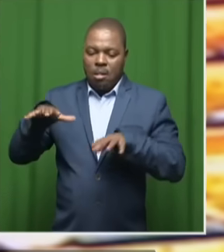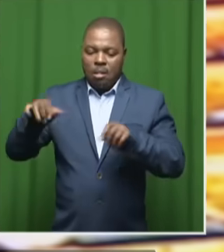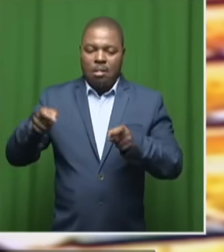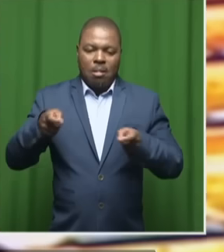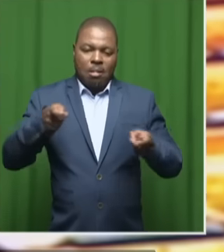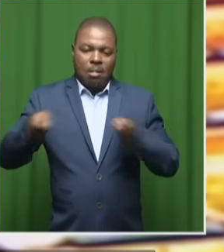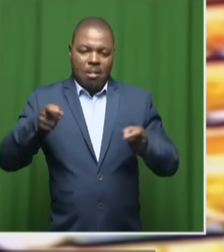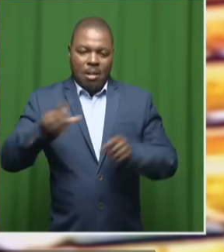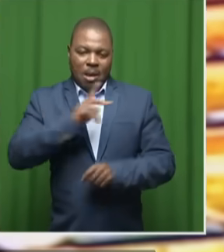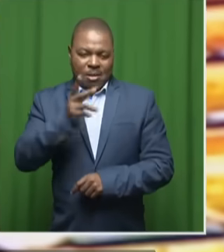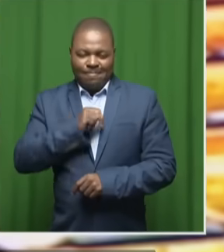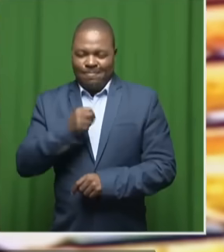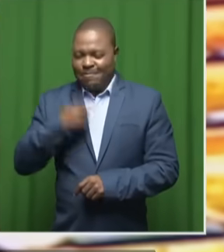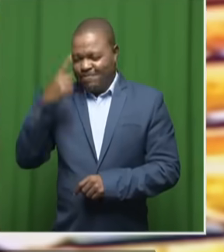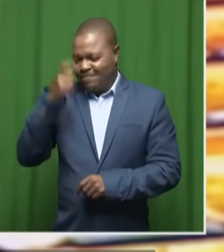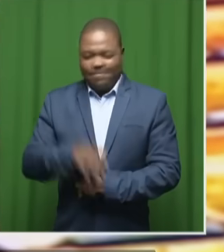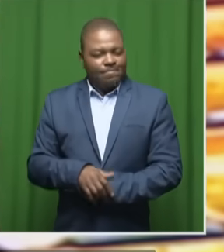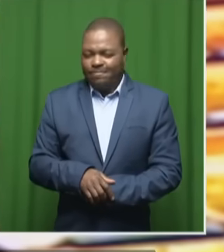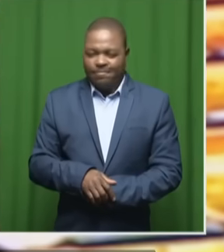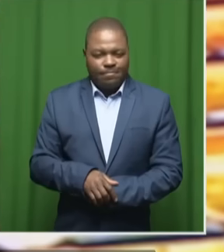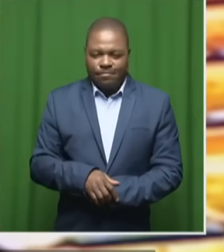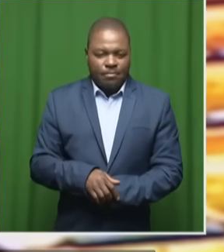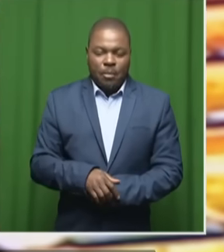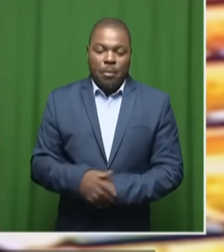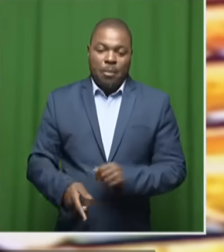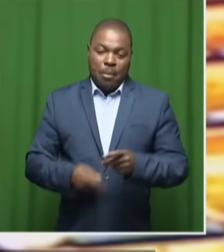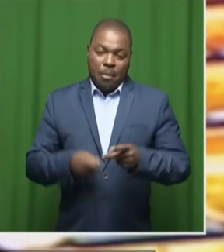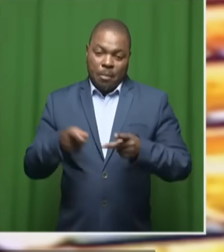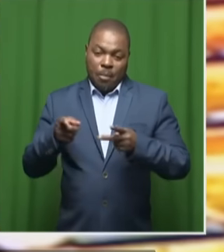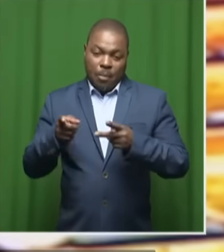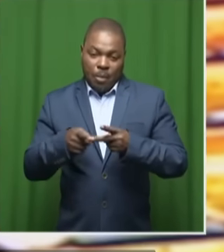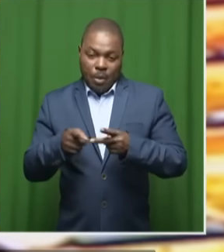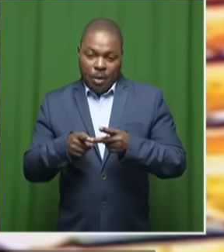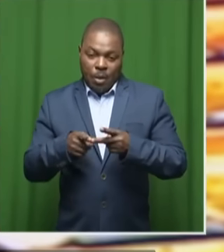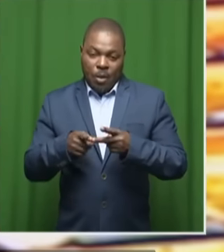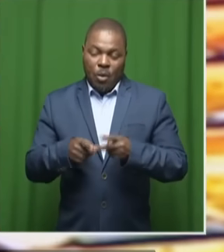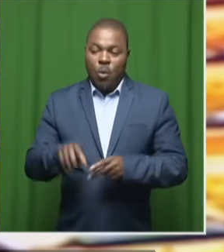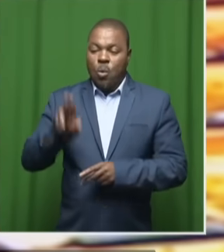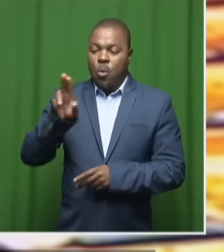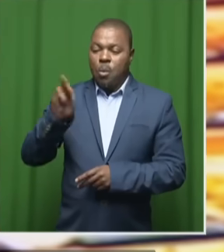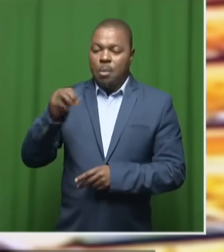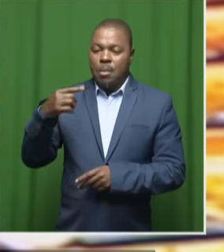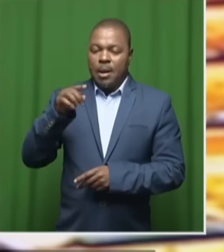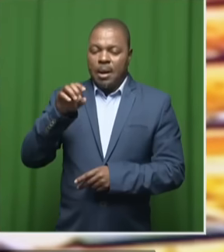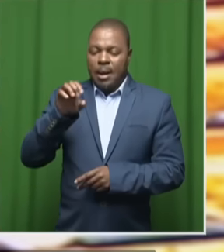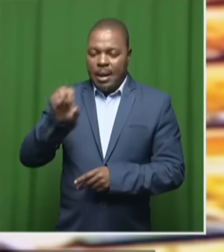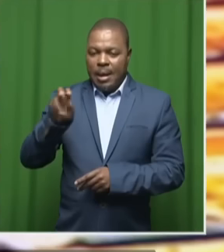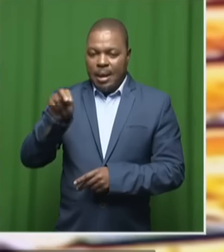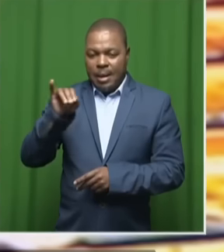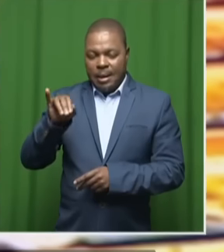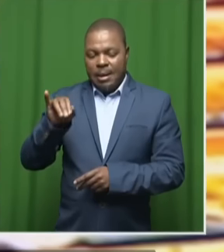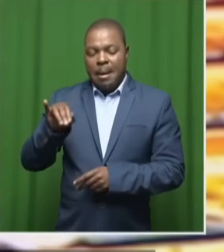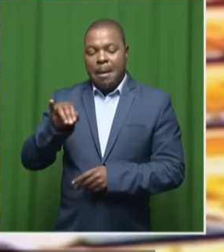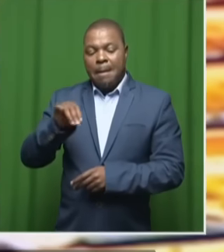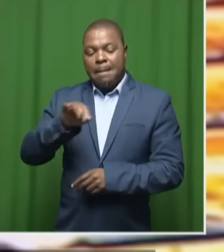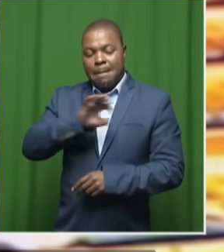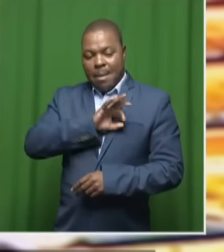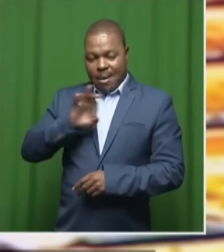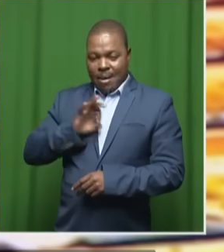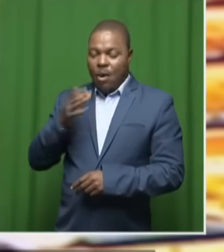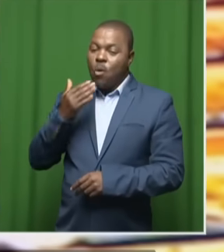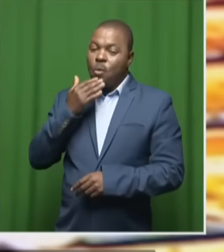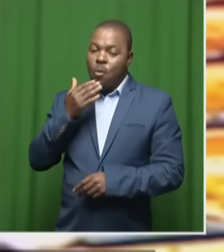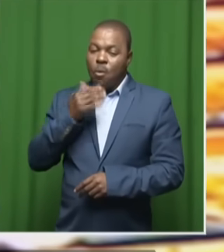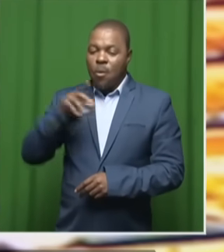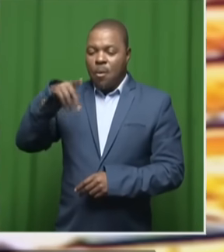in KZN. So, and then you also have the Umgeni mayor, Chris Papas. Yes. Who is also going to that.